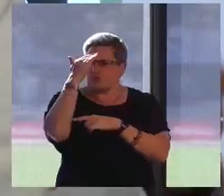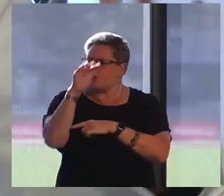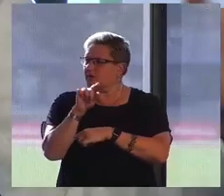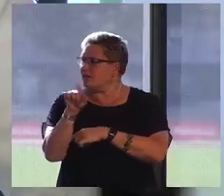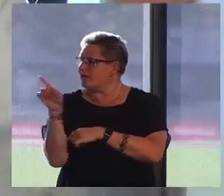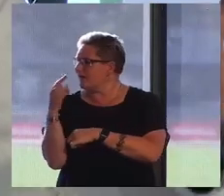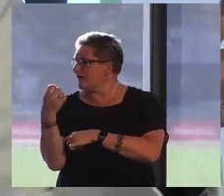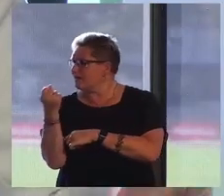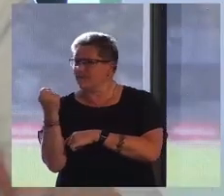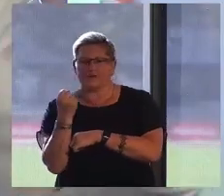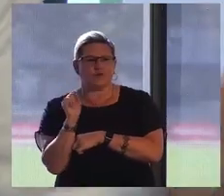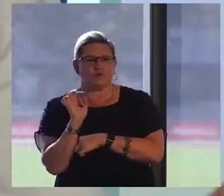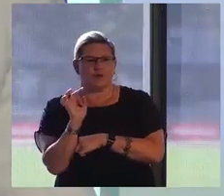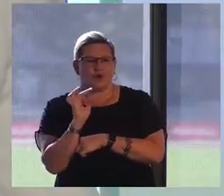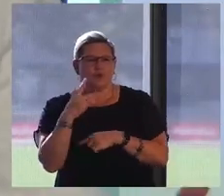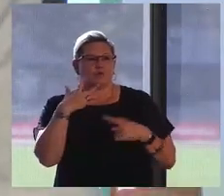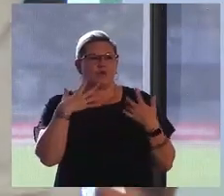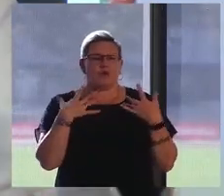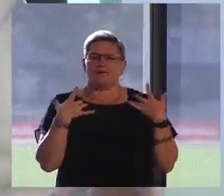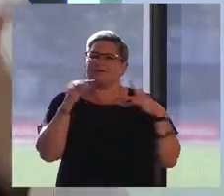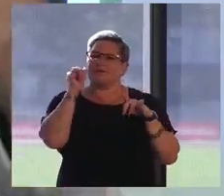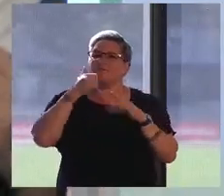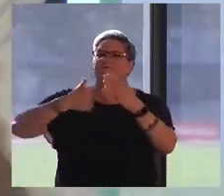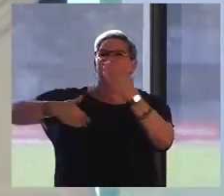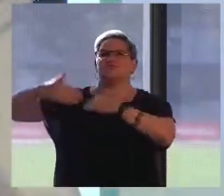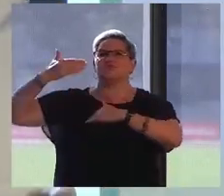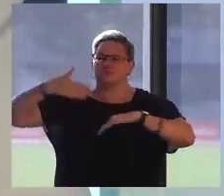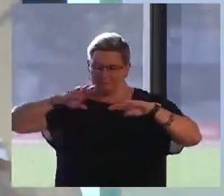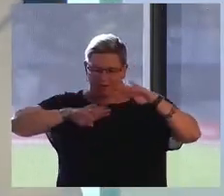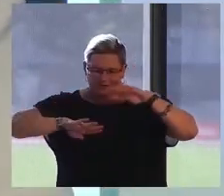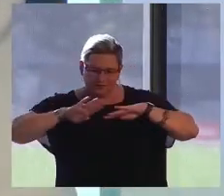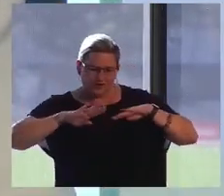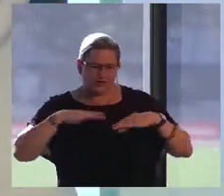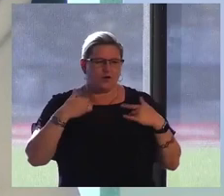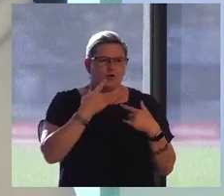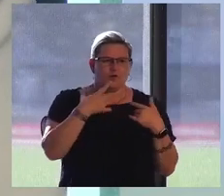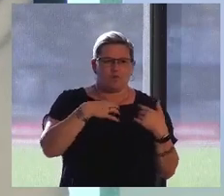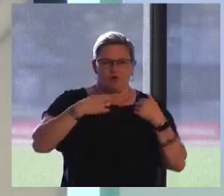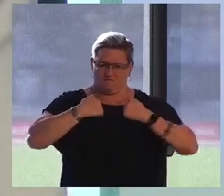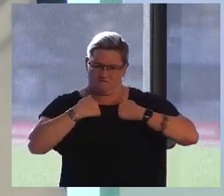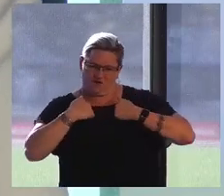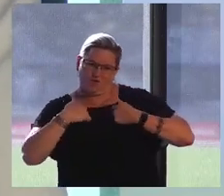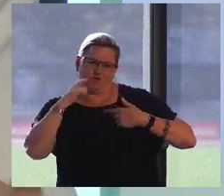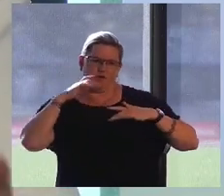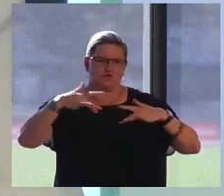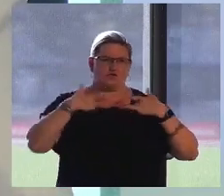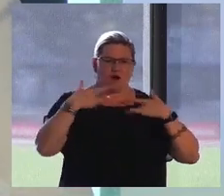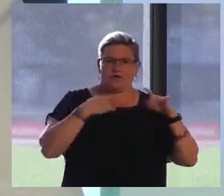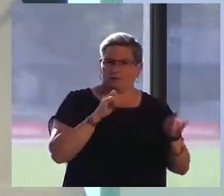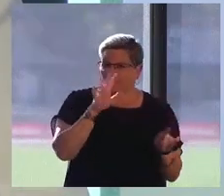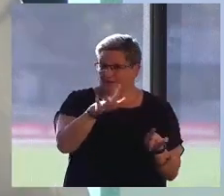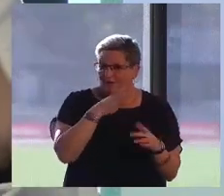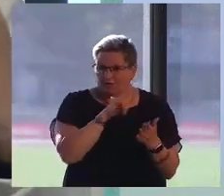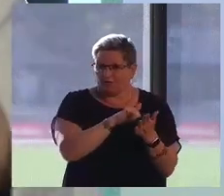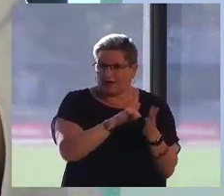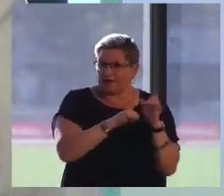Initially there was these theories around survival of the fittest and kind of competition. Actually, we now know from evolutionary biology that is not correct. Humans are